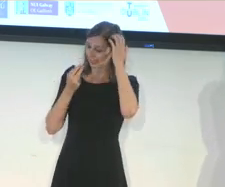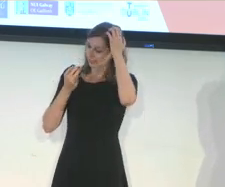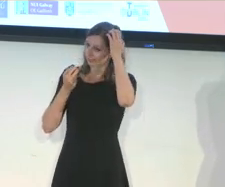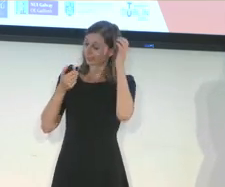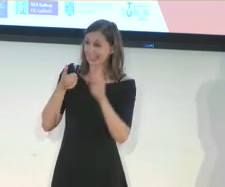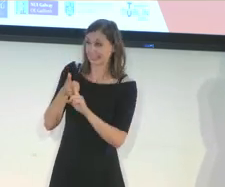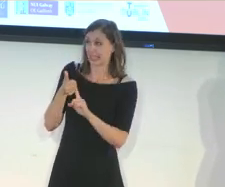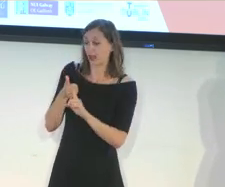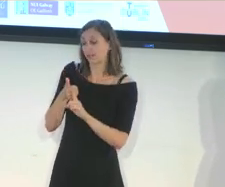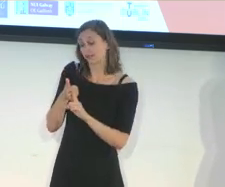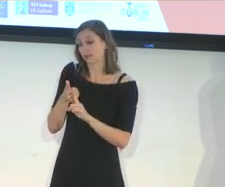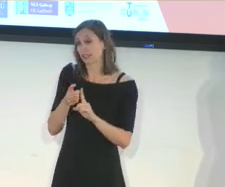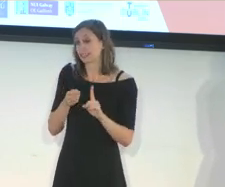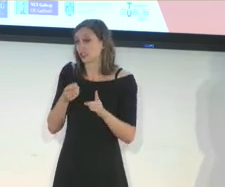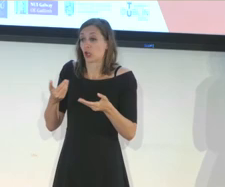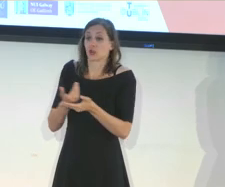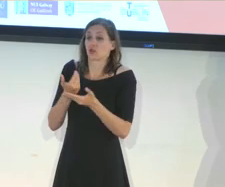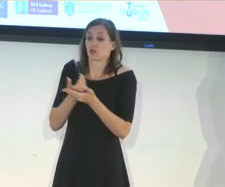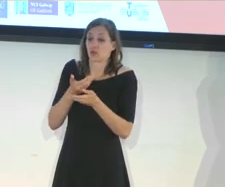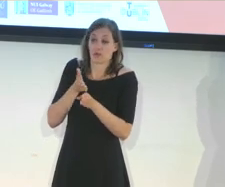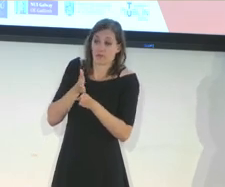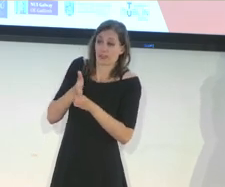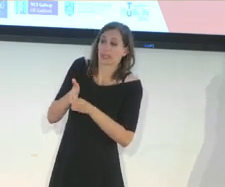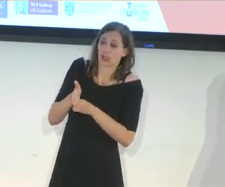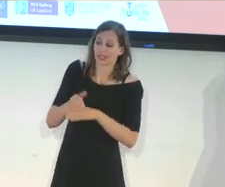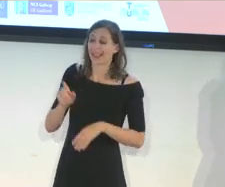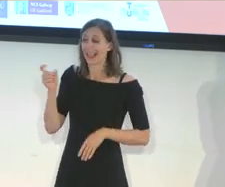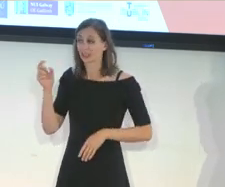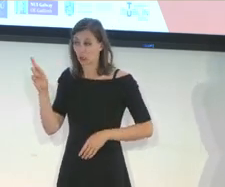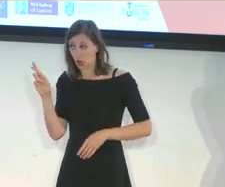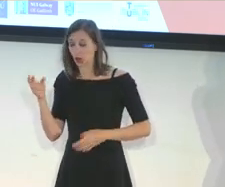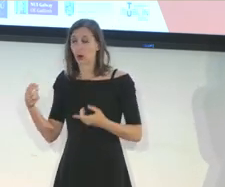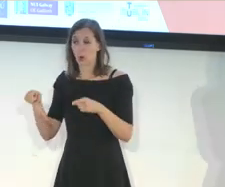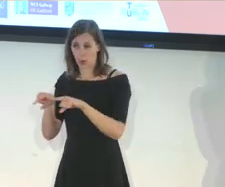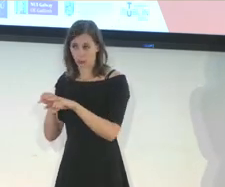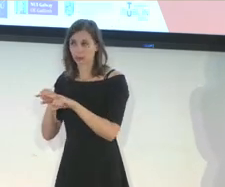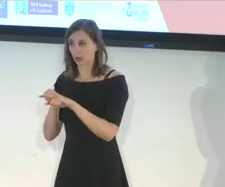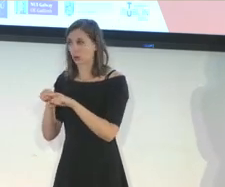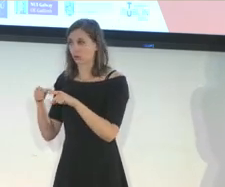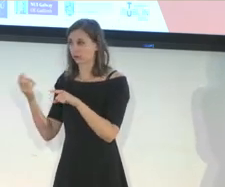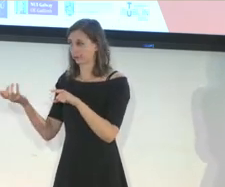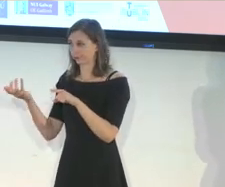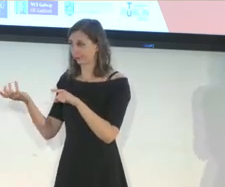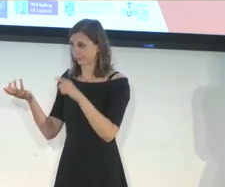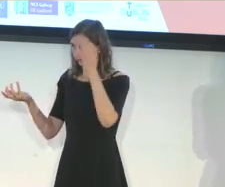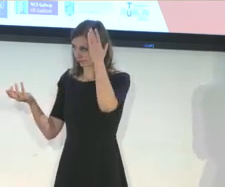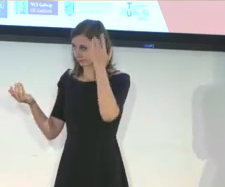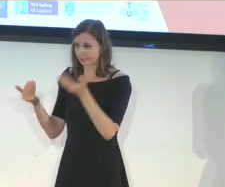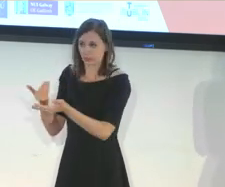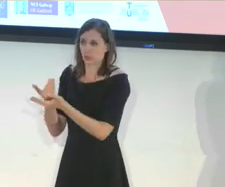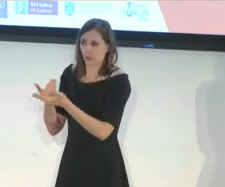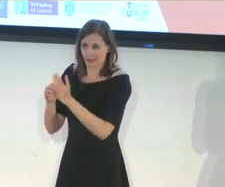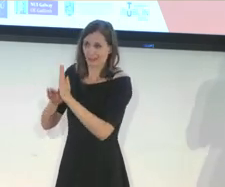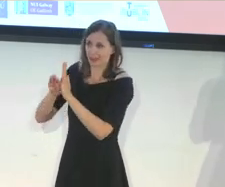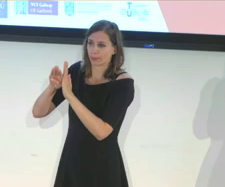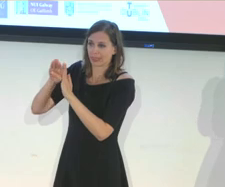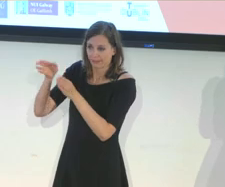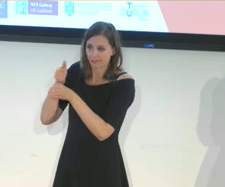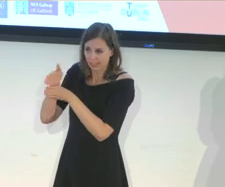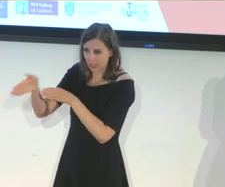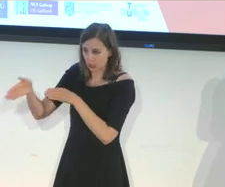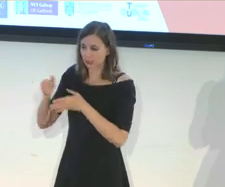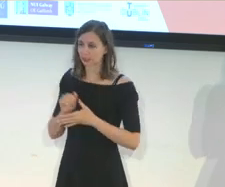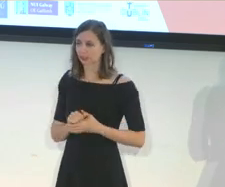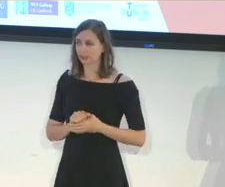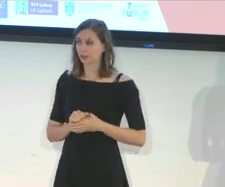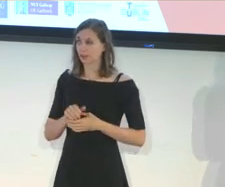such a new field, and XR also being such a nascent field, it really